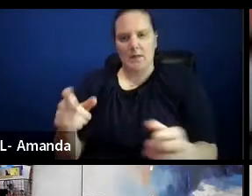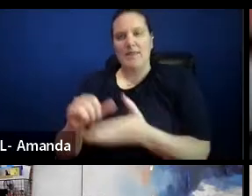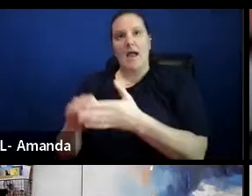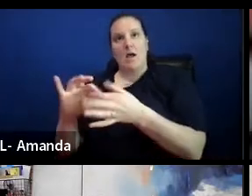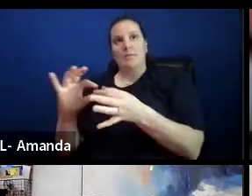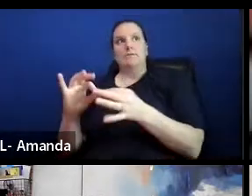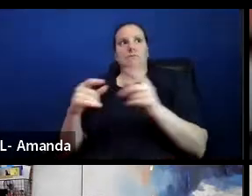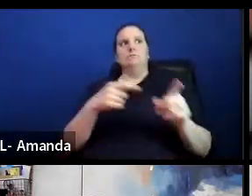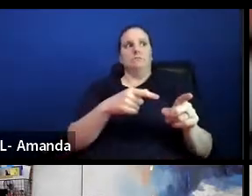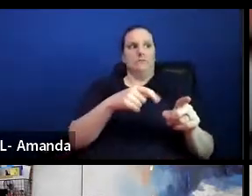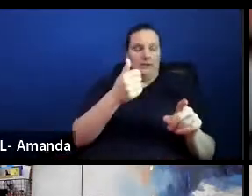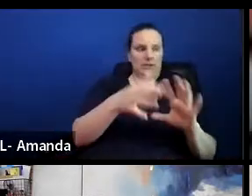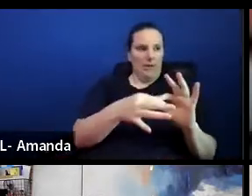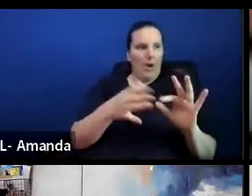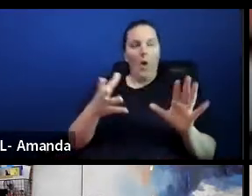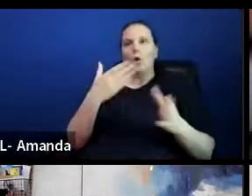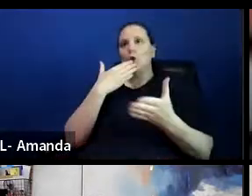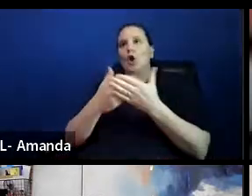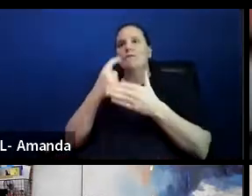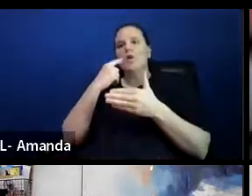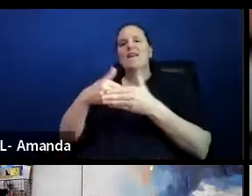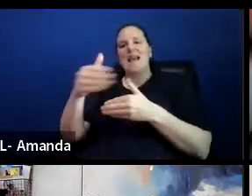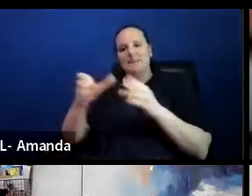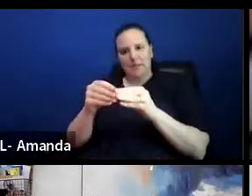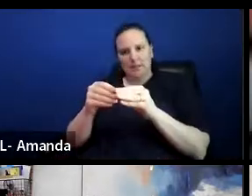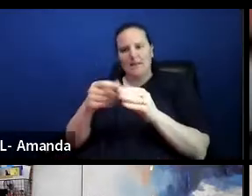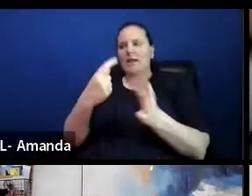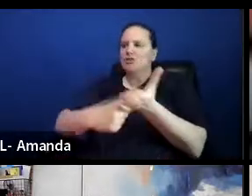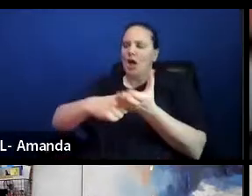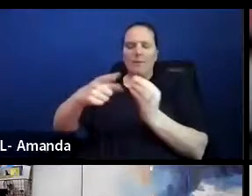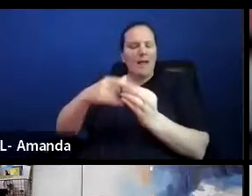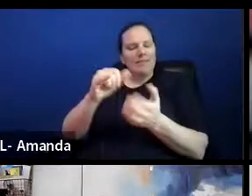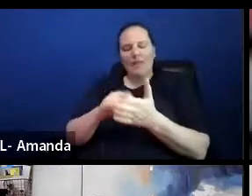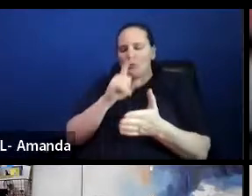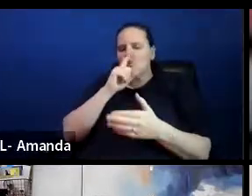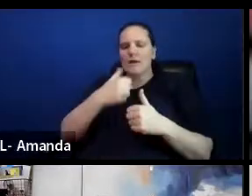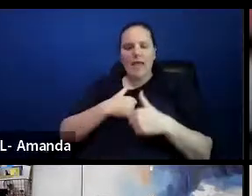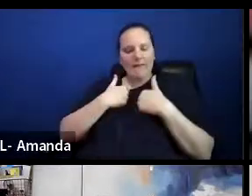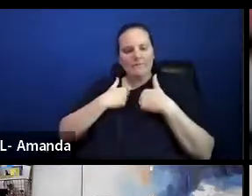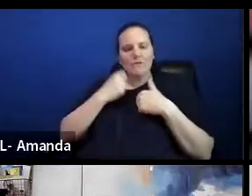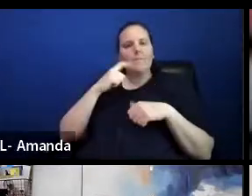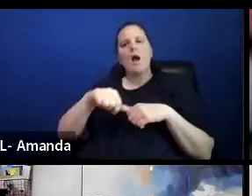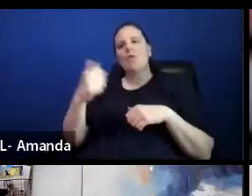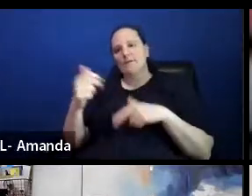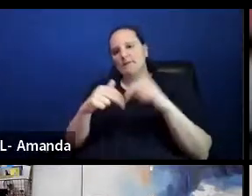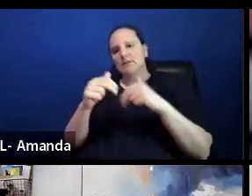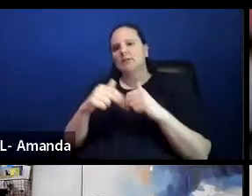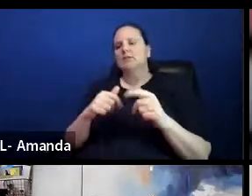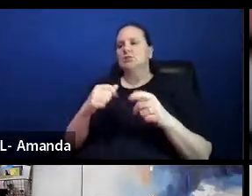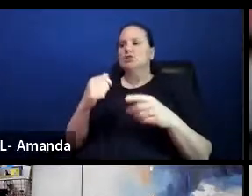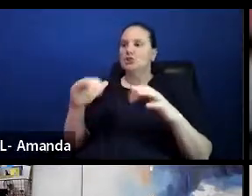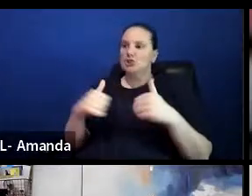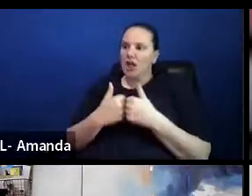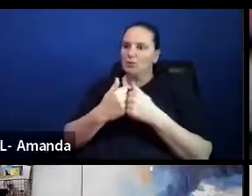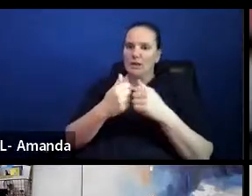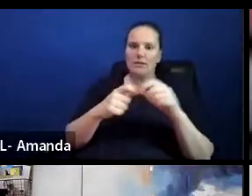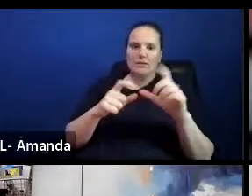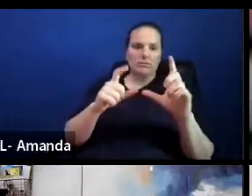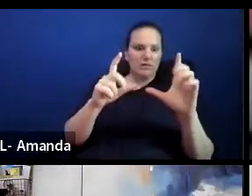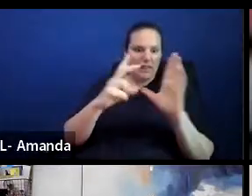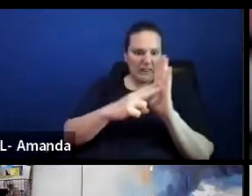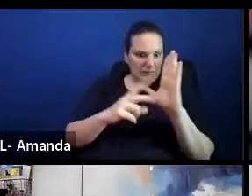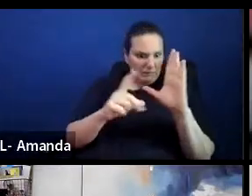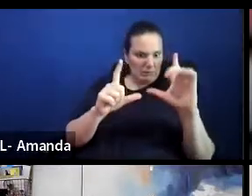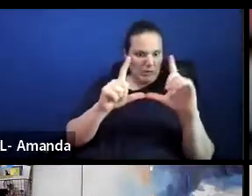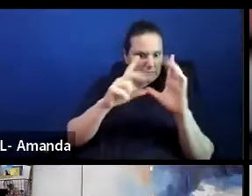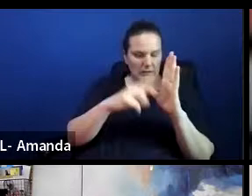in real life on those other facilities. There are challenges with license plate reading, both in terms of not getting a clear picture,